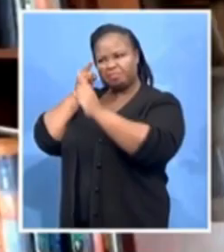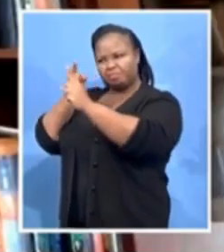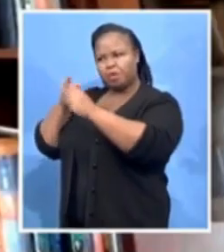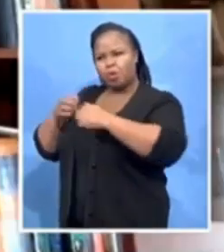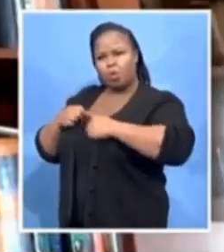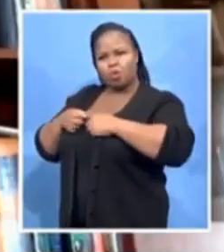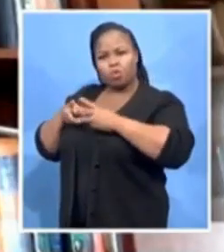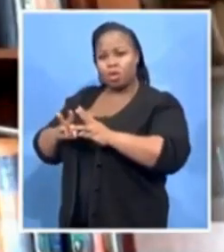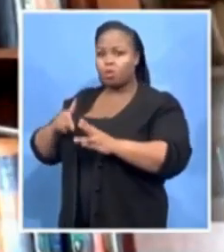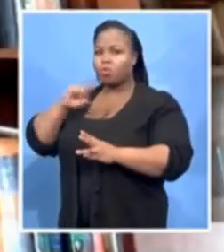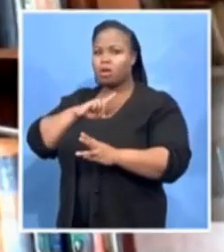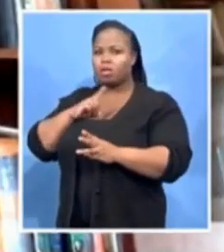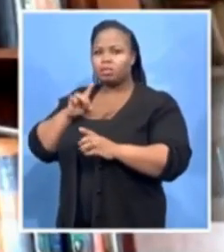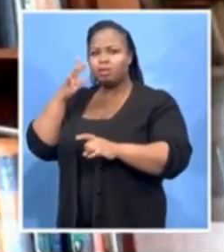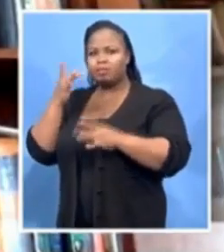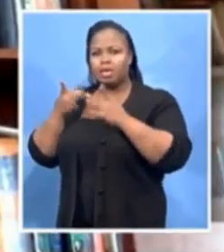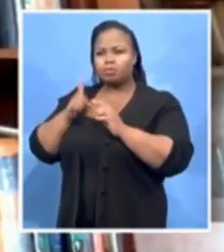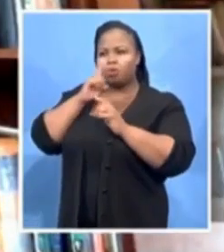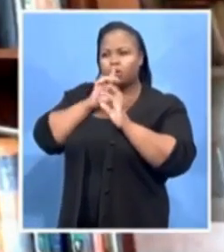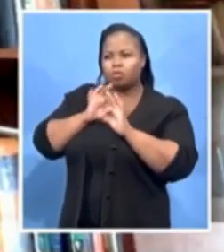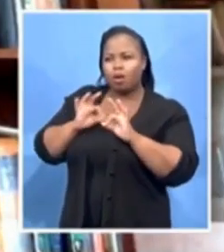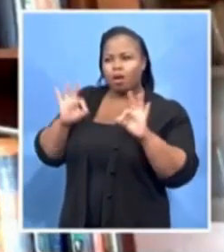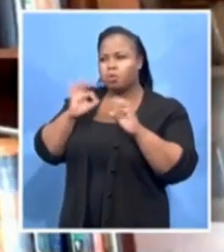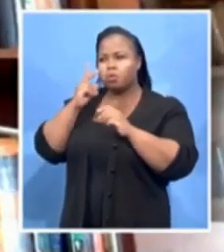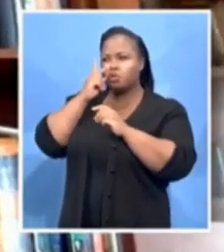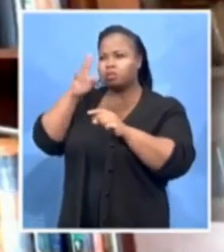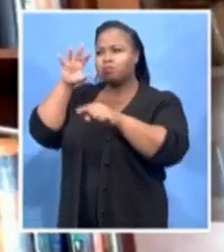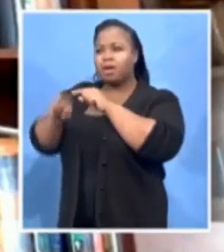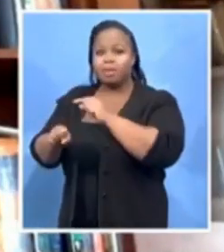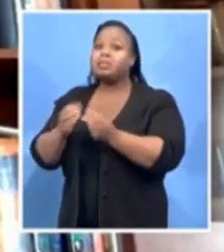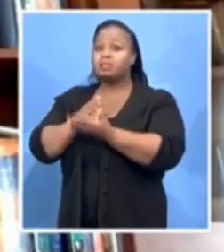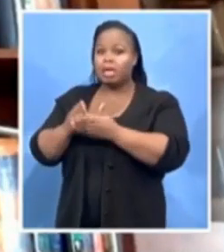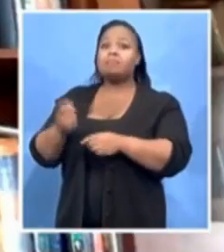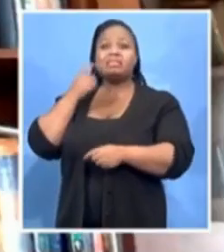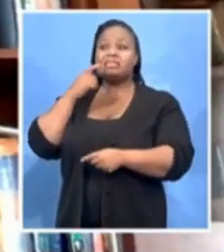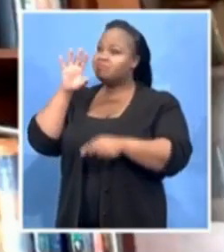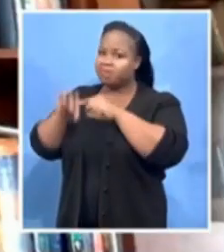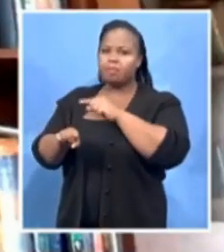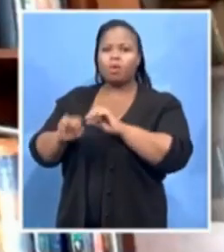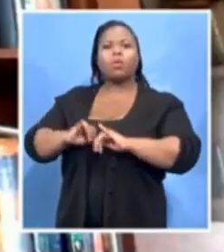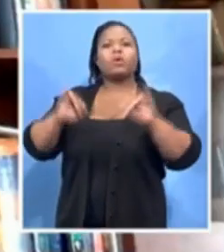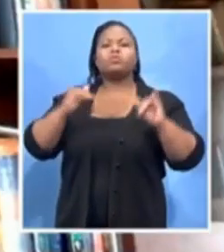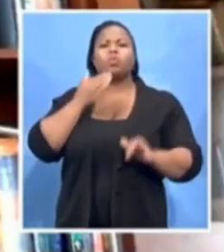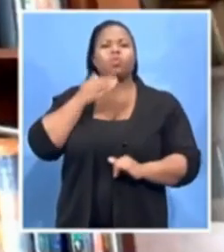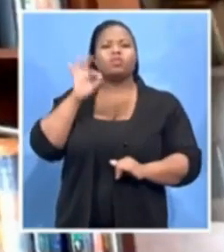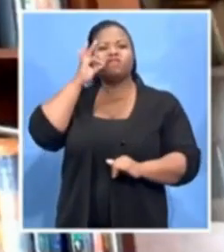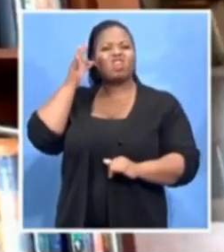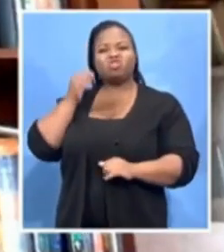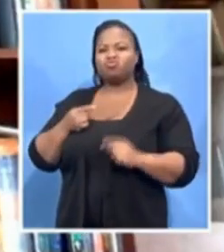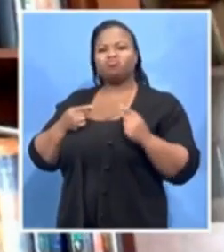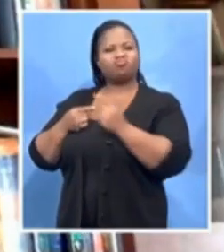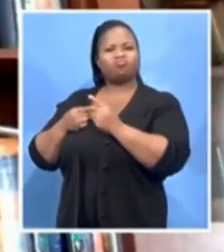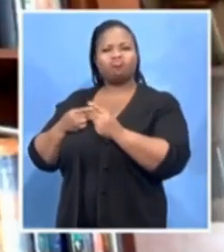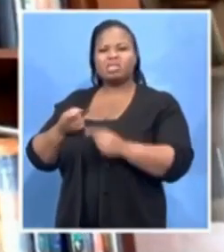not very subtle, particularly the French. The French had succeeded in recruiting the leaders of the